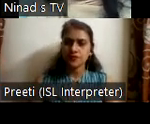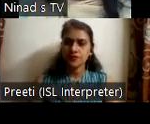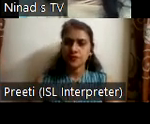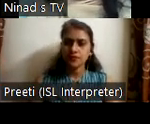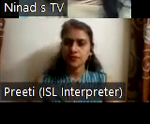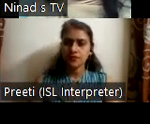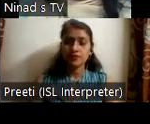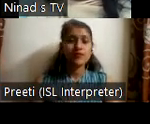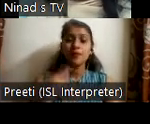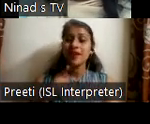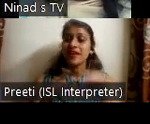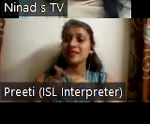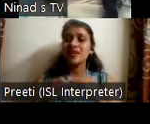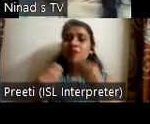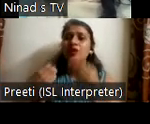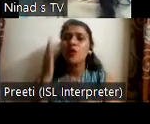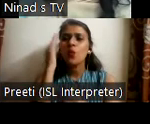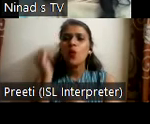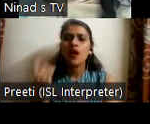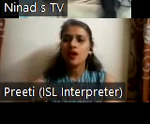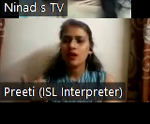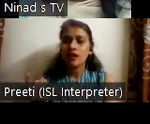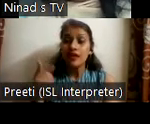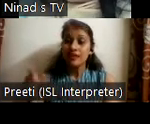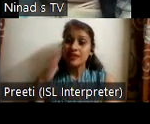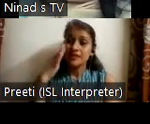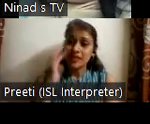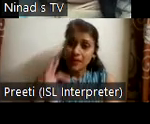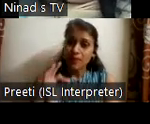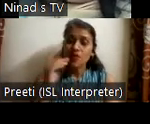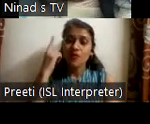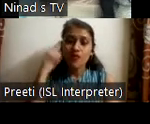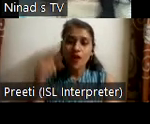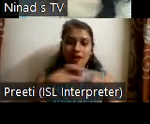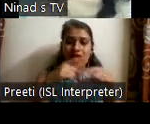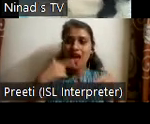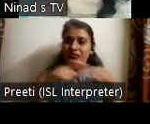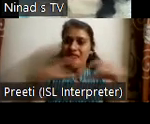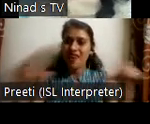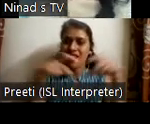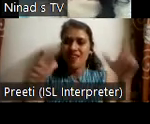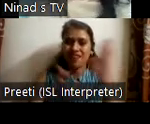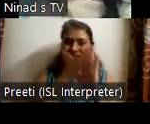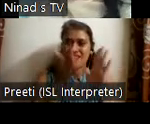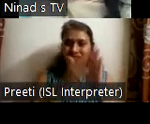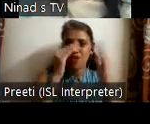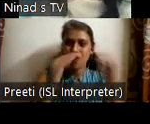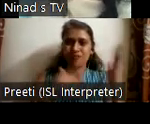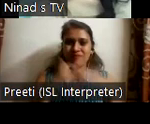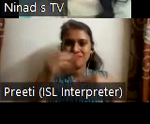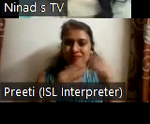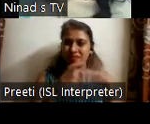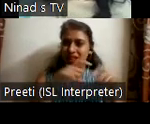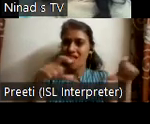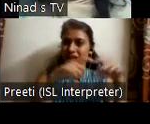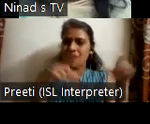you this example, because all the more it's important that these bricks can be different, and if you accept these bricks as they are and